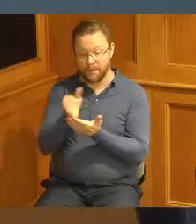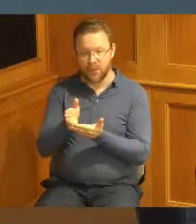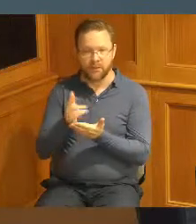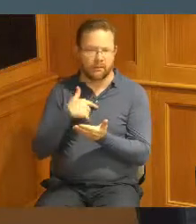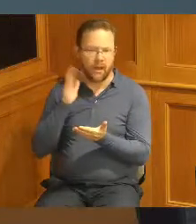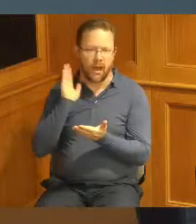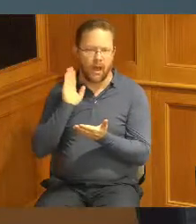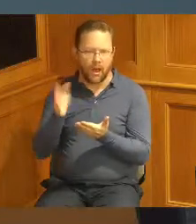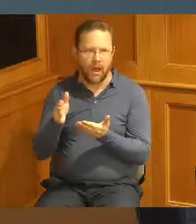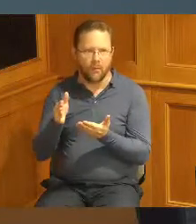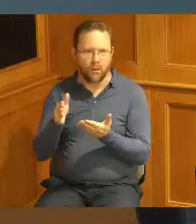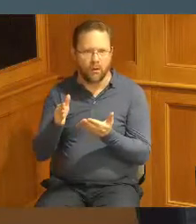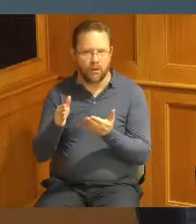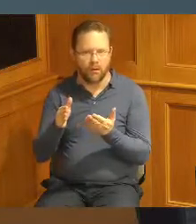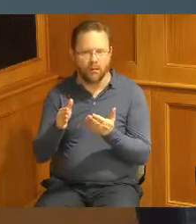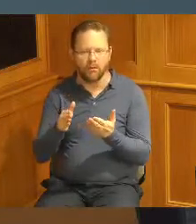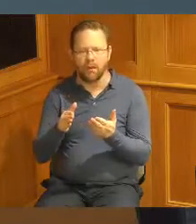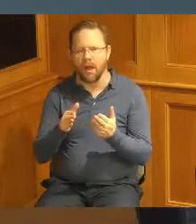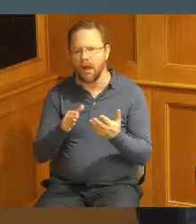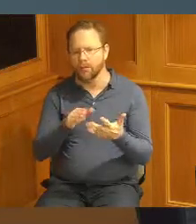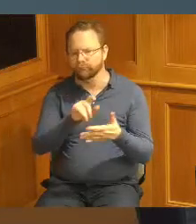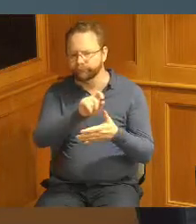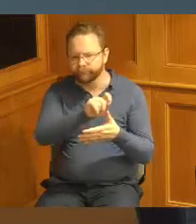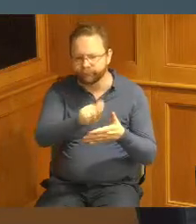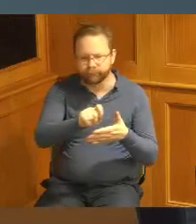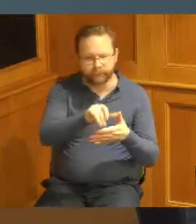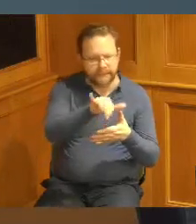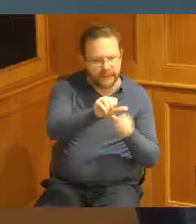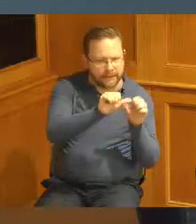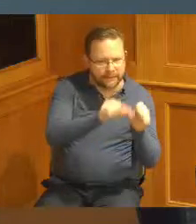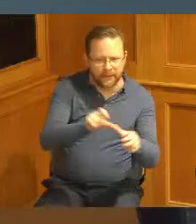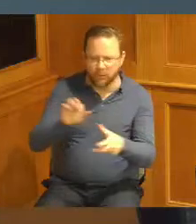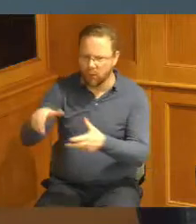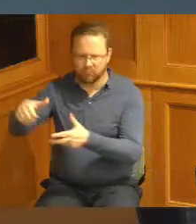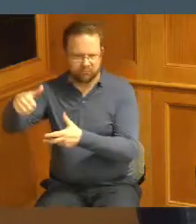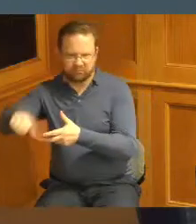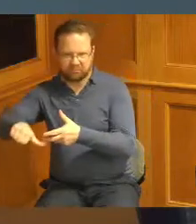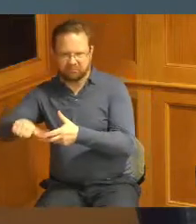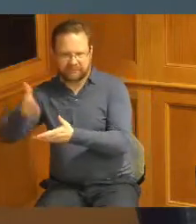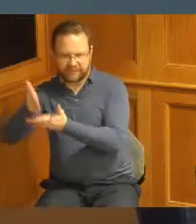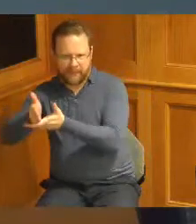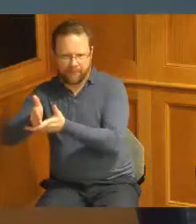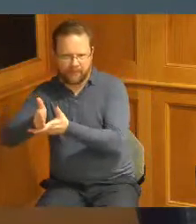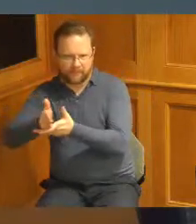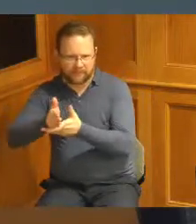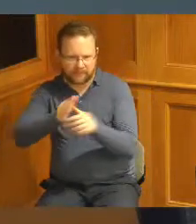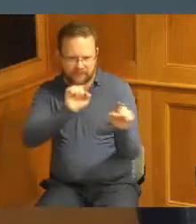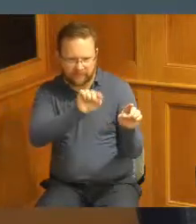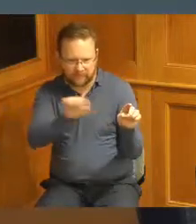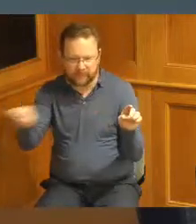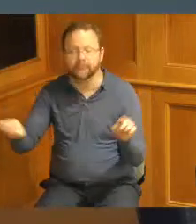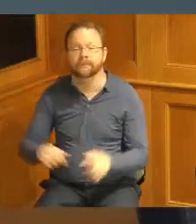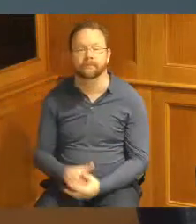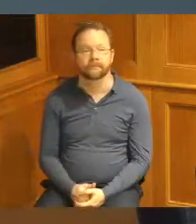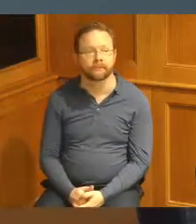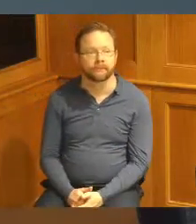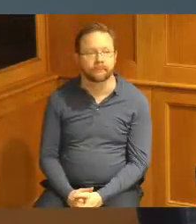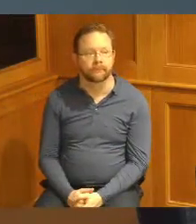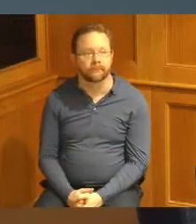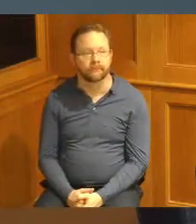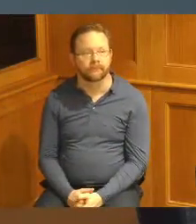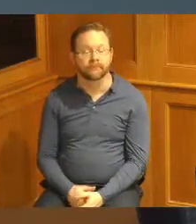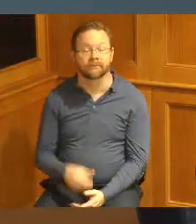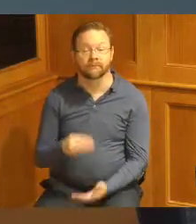my pleasure or displeasure of continuing to fund those things. For me,